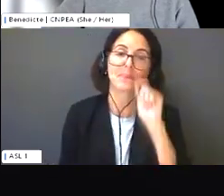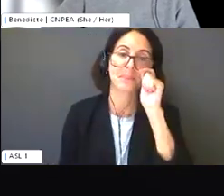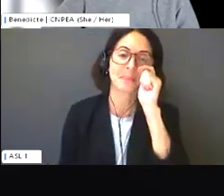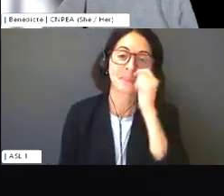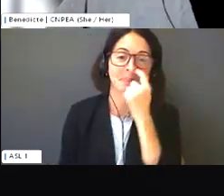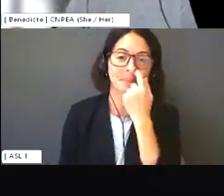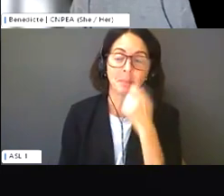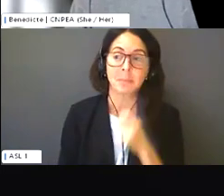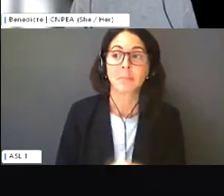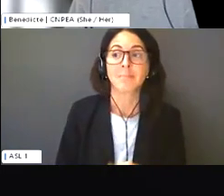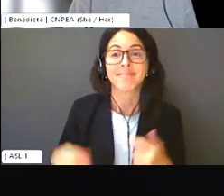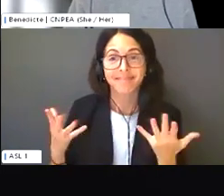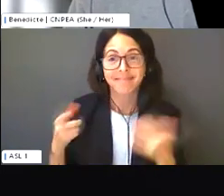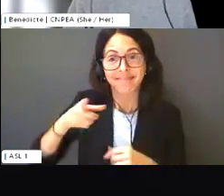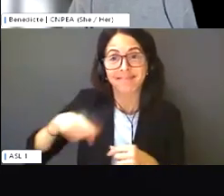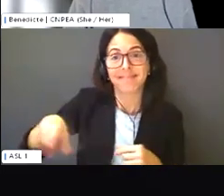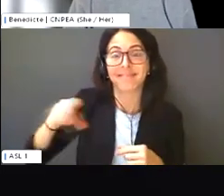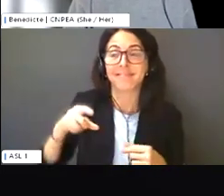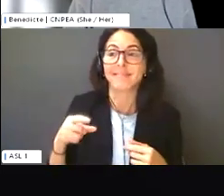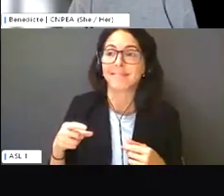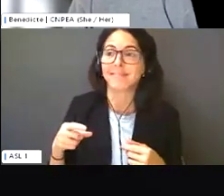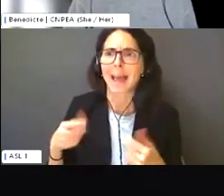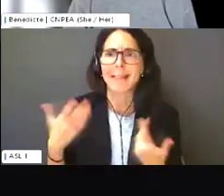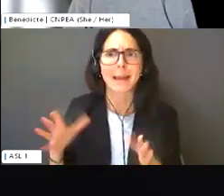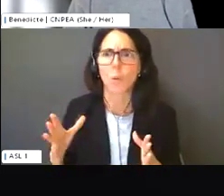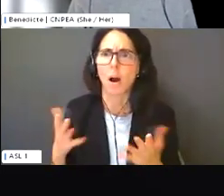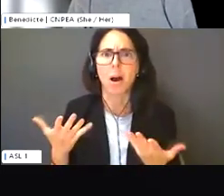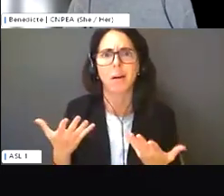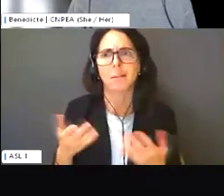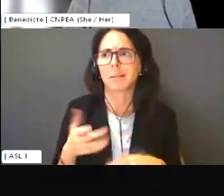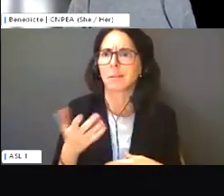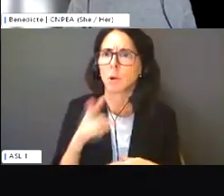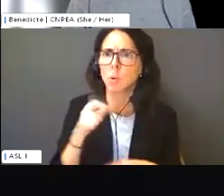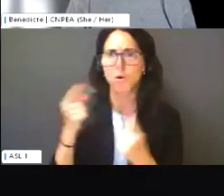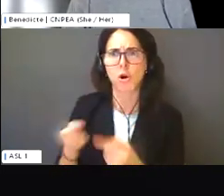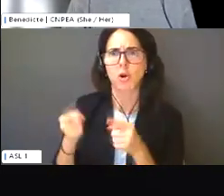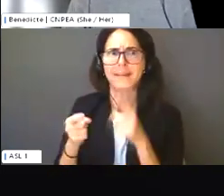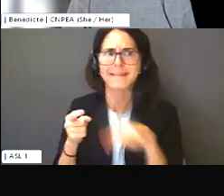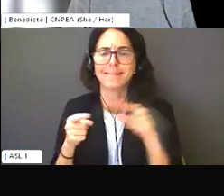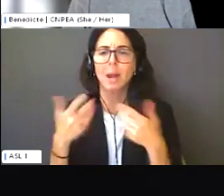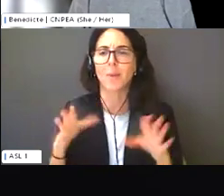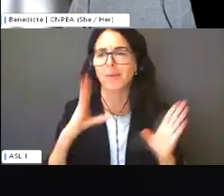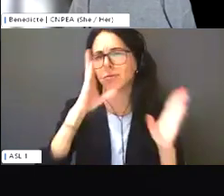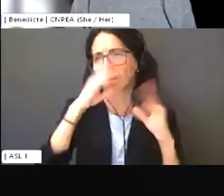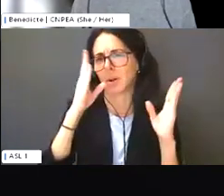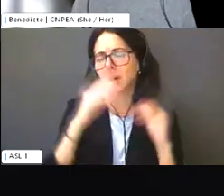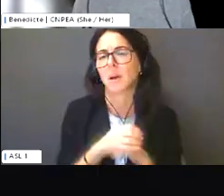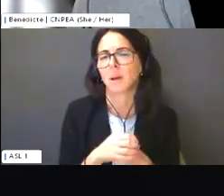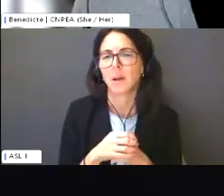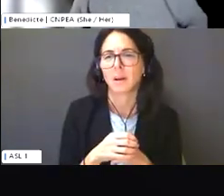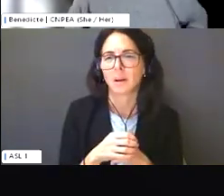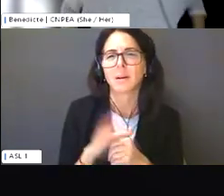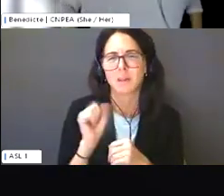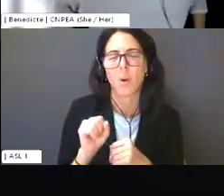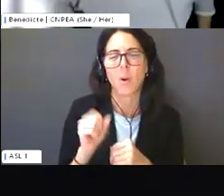they also don't want to get often their loved ones in those kinds of trouble. So I think it's following the wishes